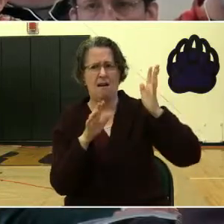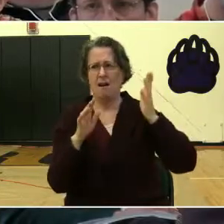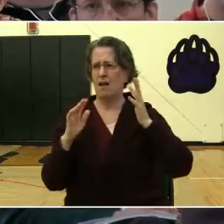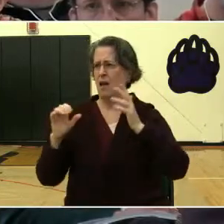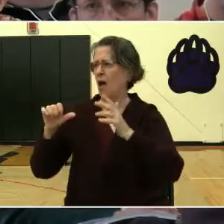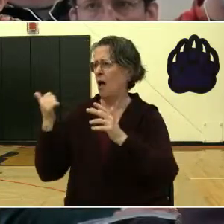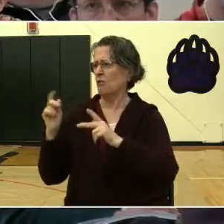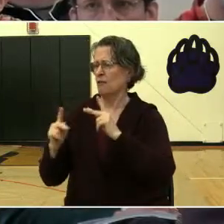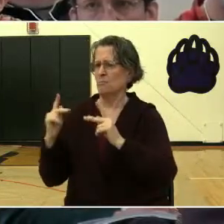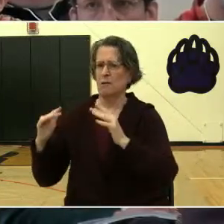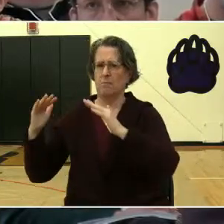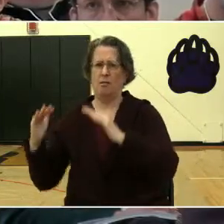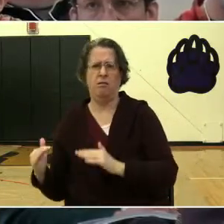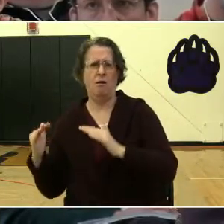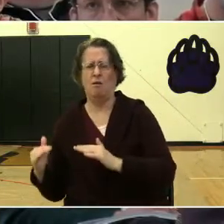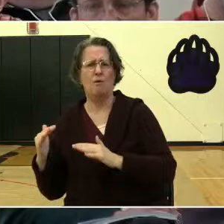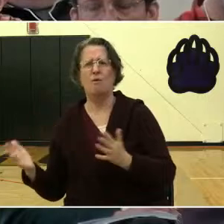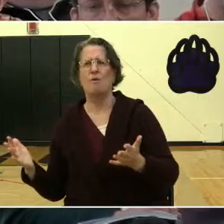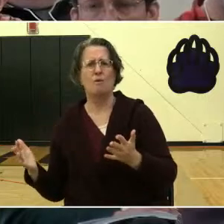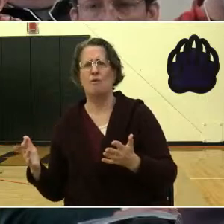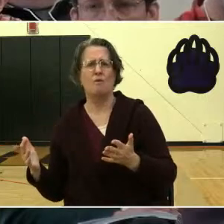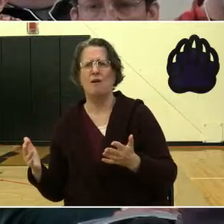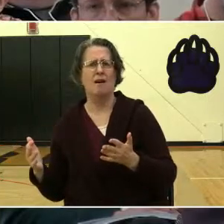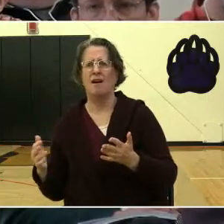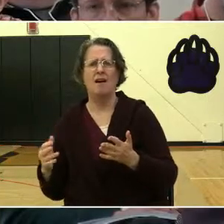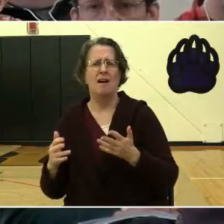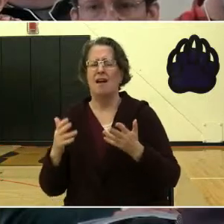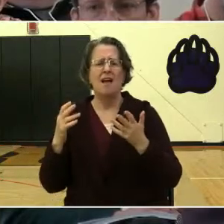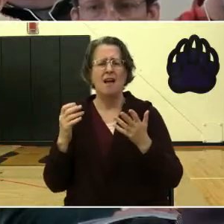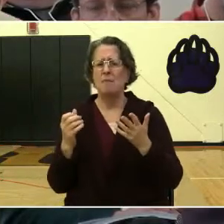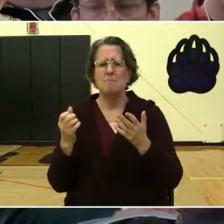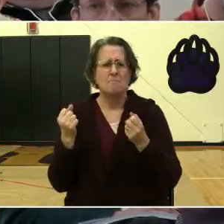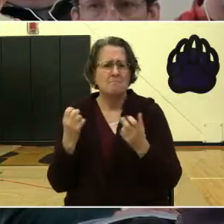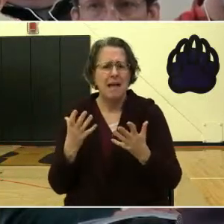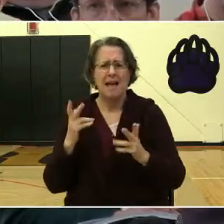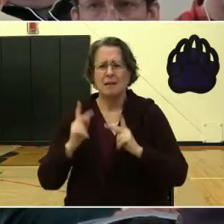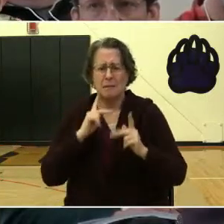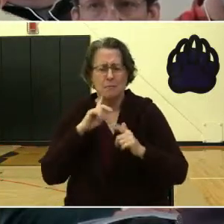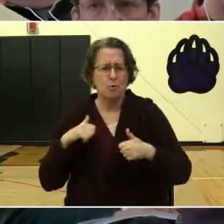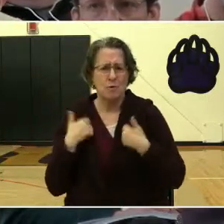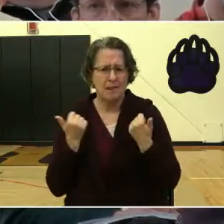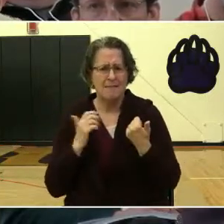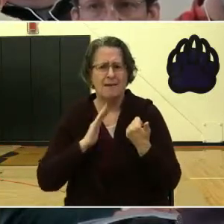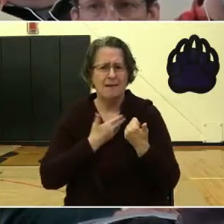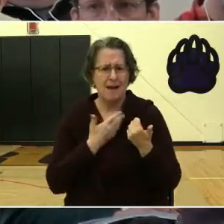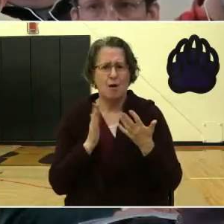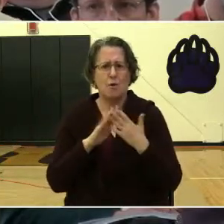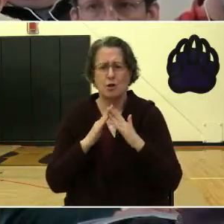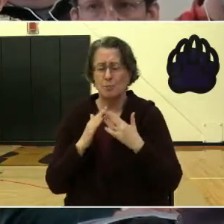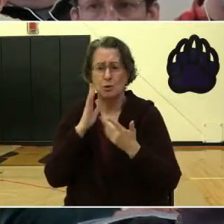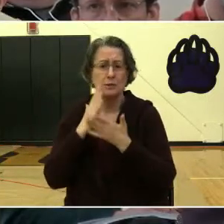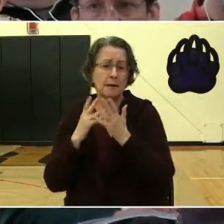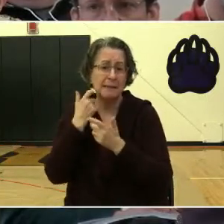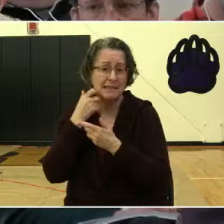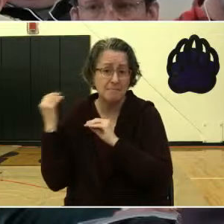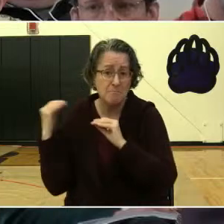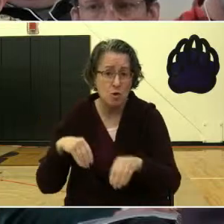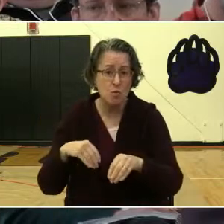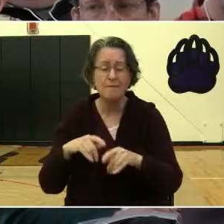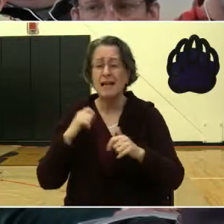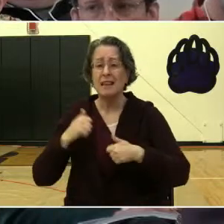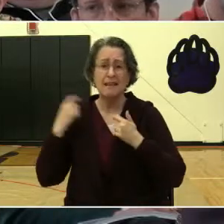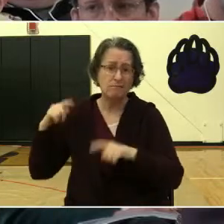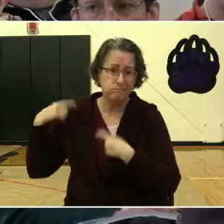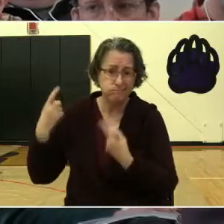12,000 people that live in our community young old people who've been here forever people who just moved here people who